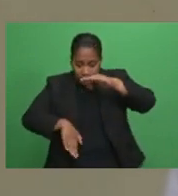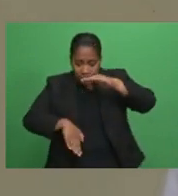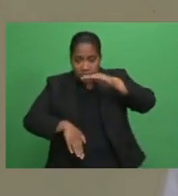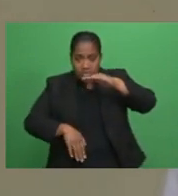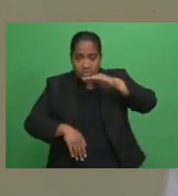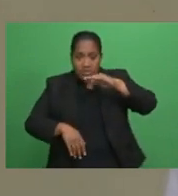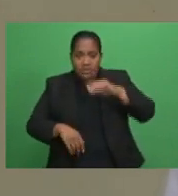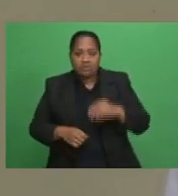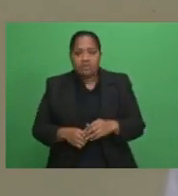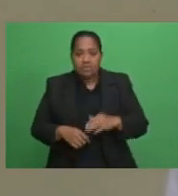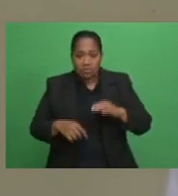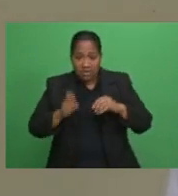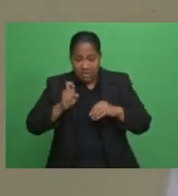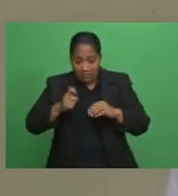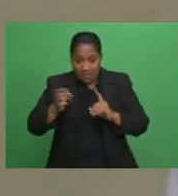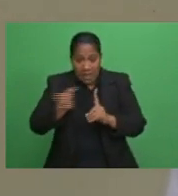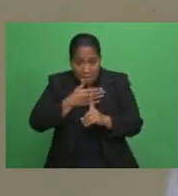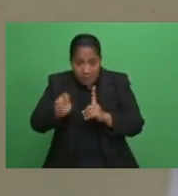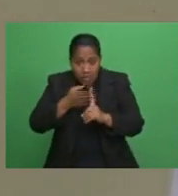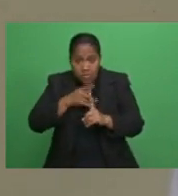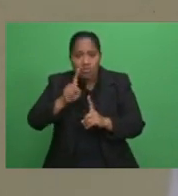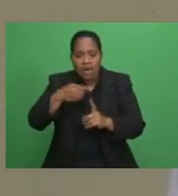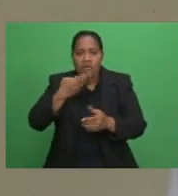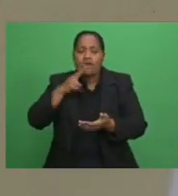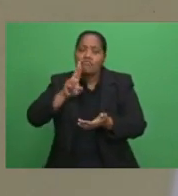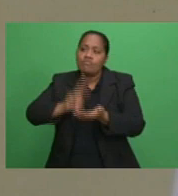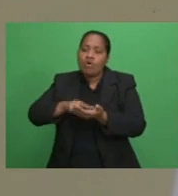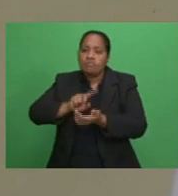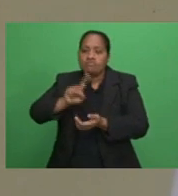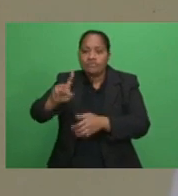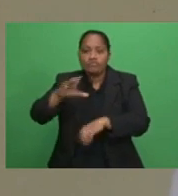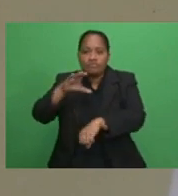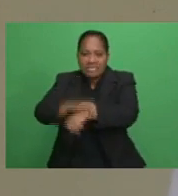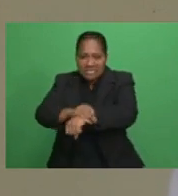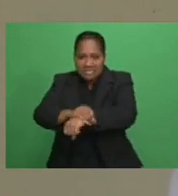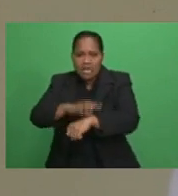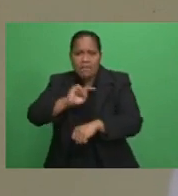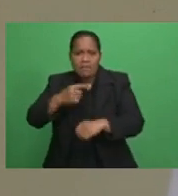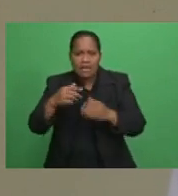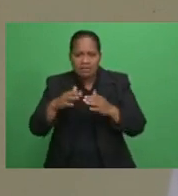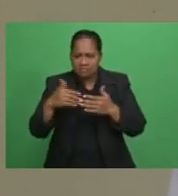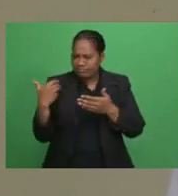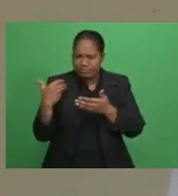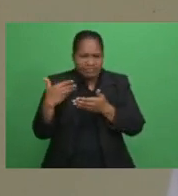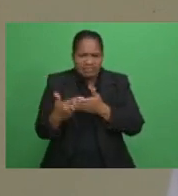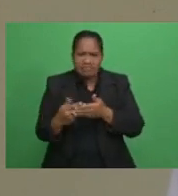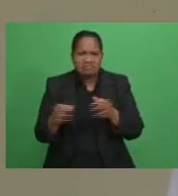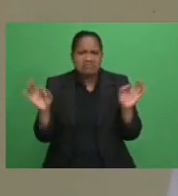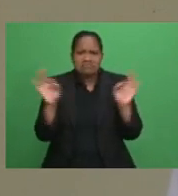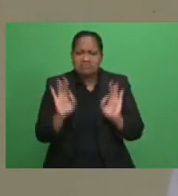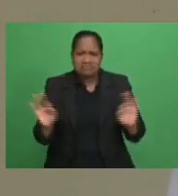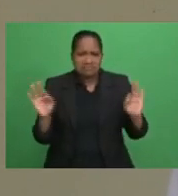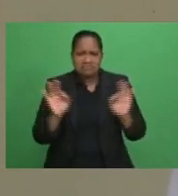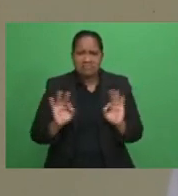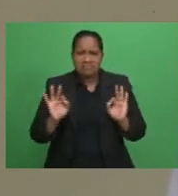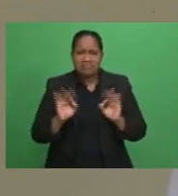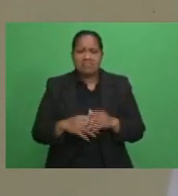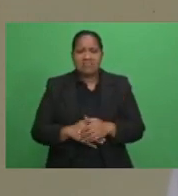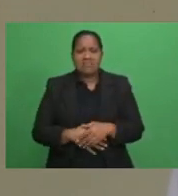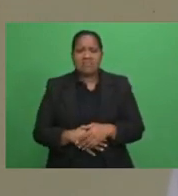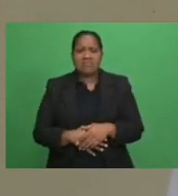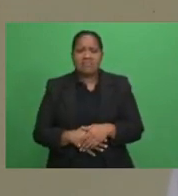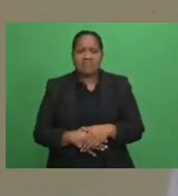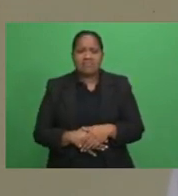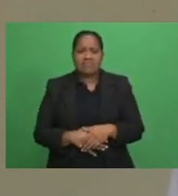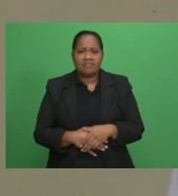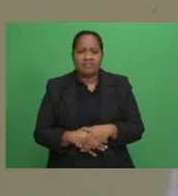abuse we report that to the police. But so far, we have not come across